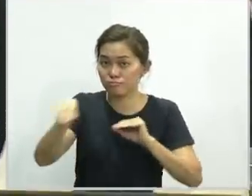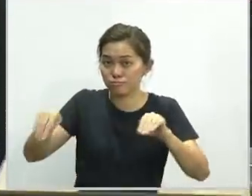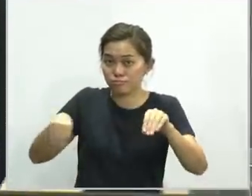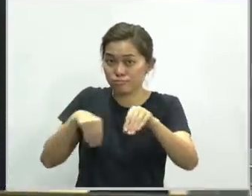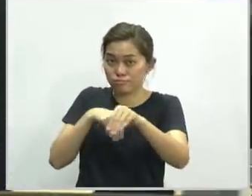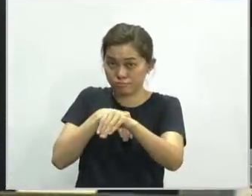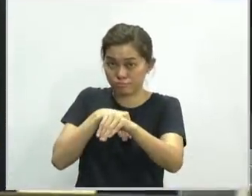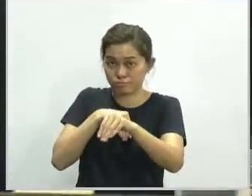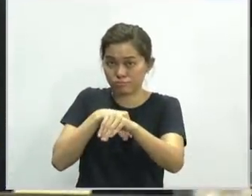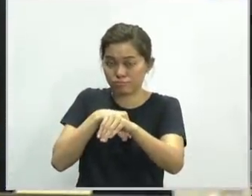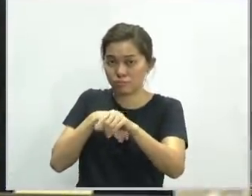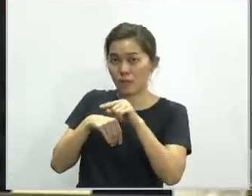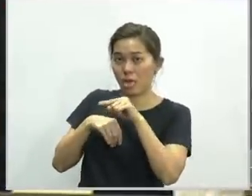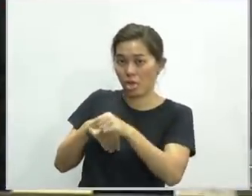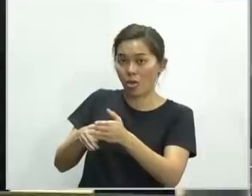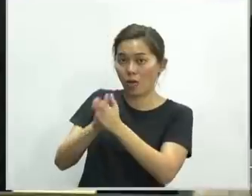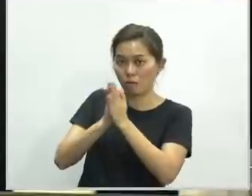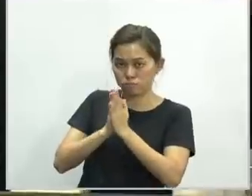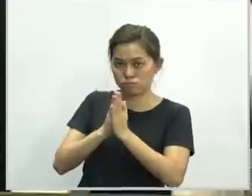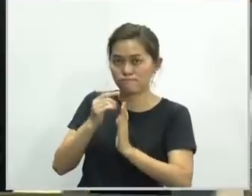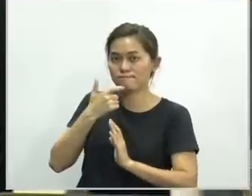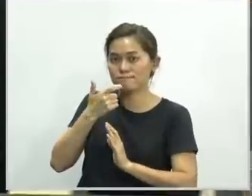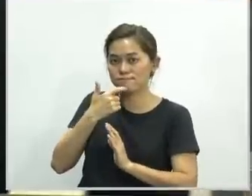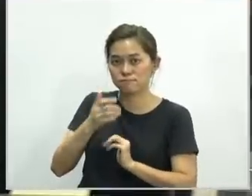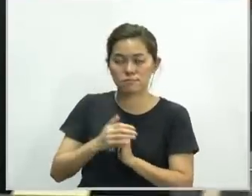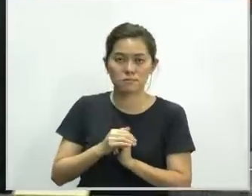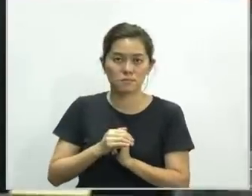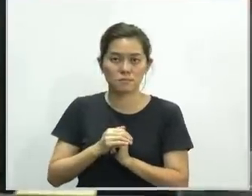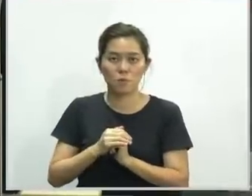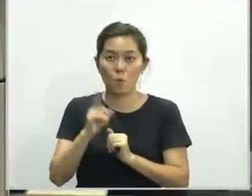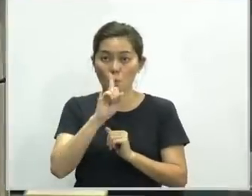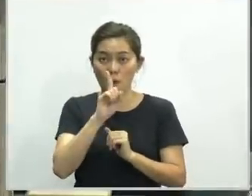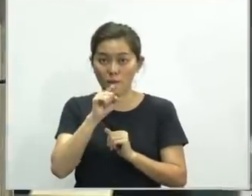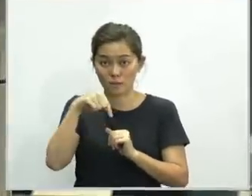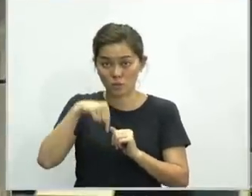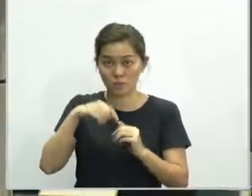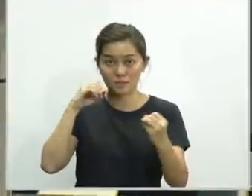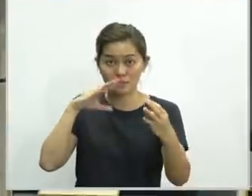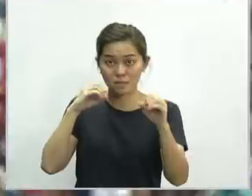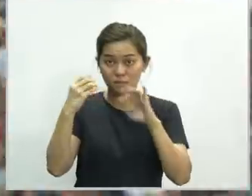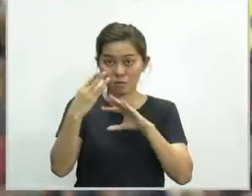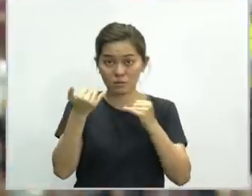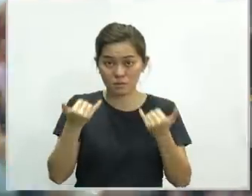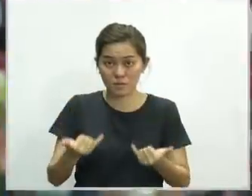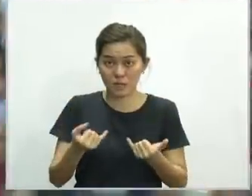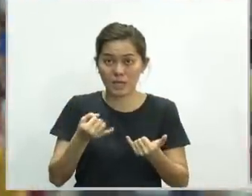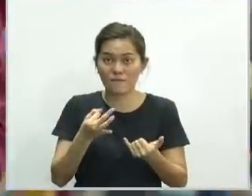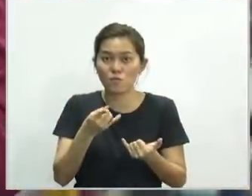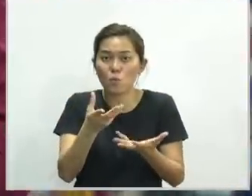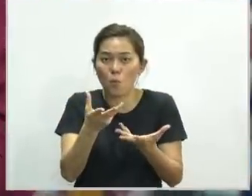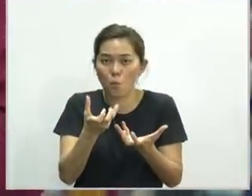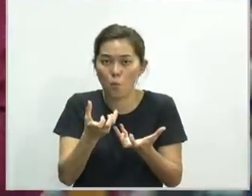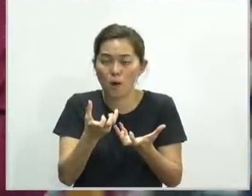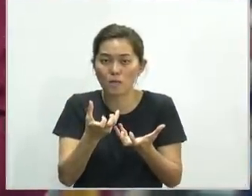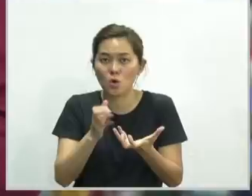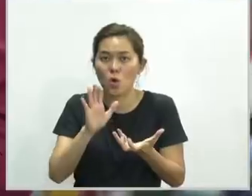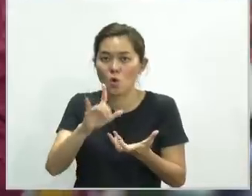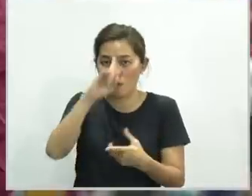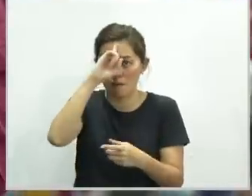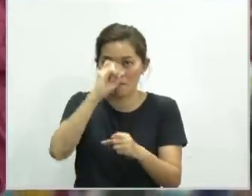the prayer. Wherever you are in the stadium, if you just want to reaffirm your